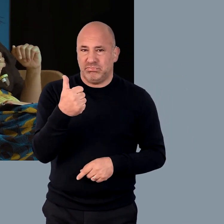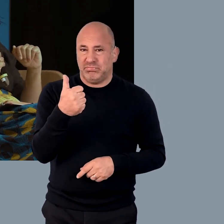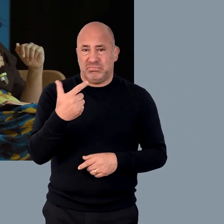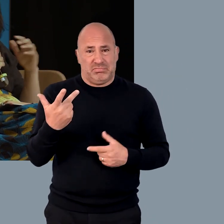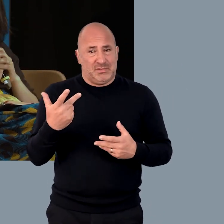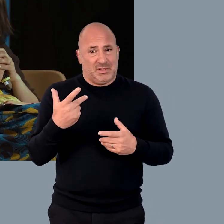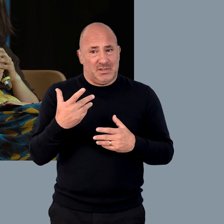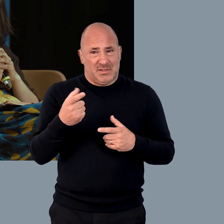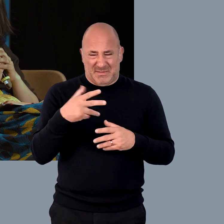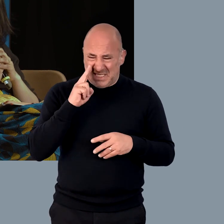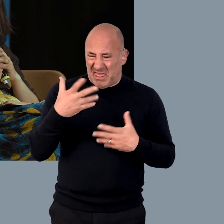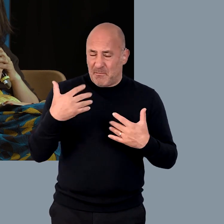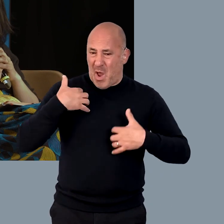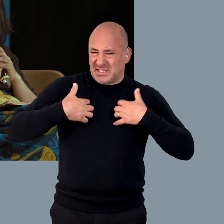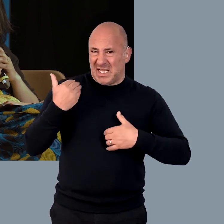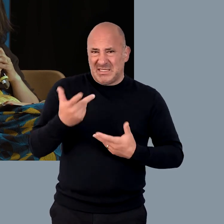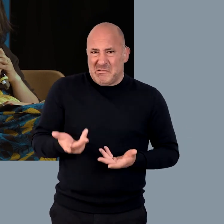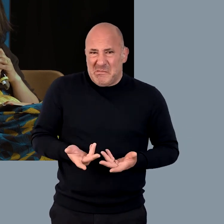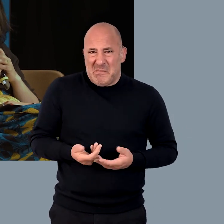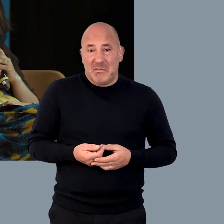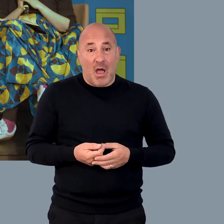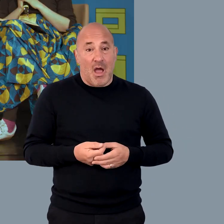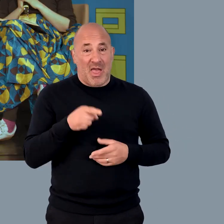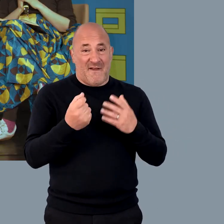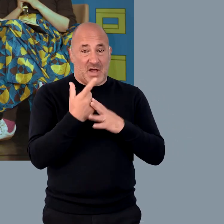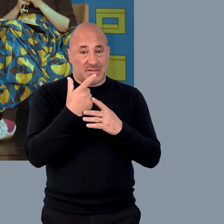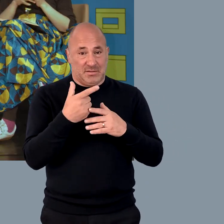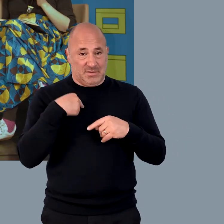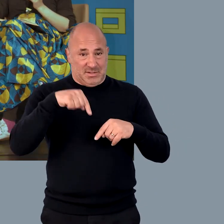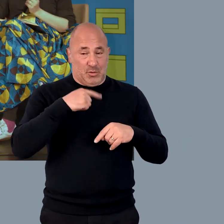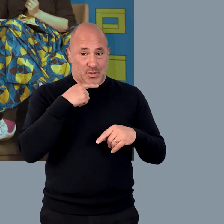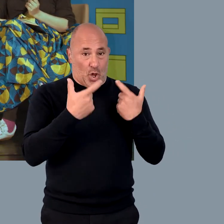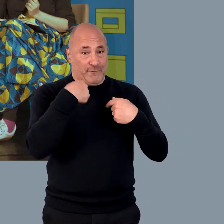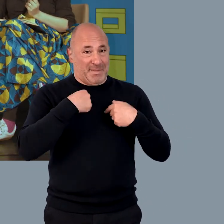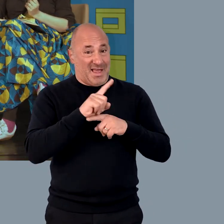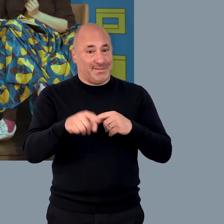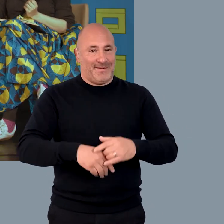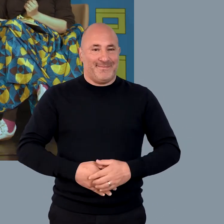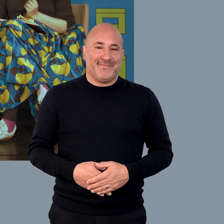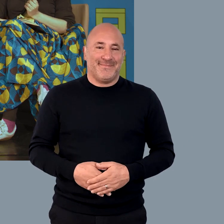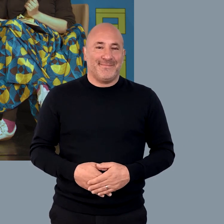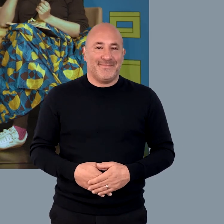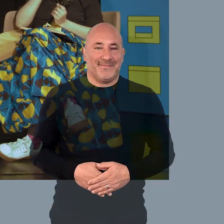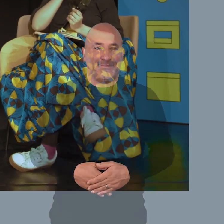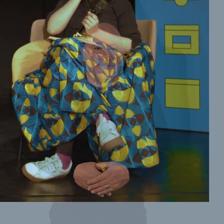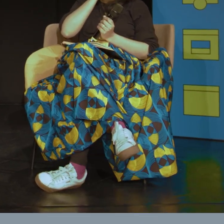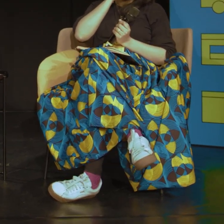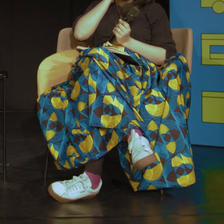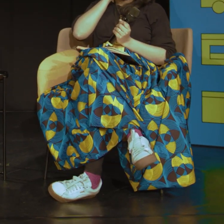with whatever the artwork is. I don't know if you've come across anything a bit more exciting more recently. I will be at the event tonight. Come find me.